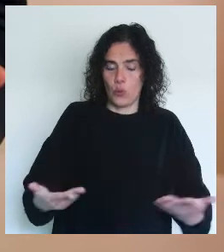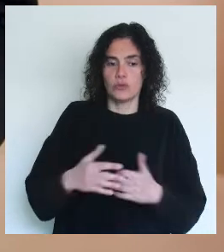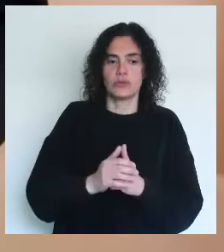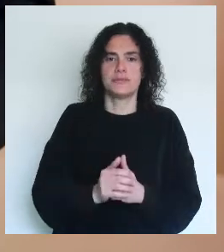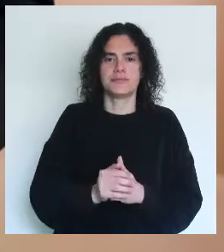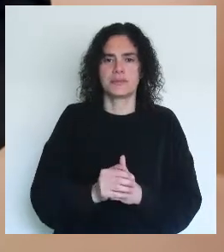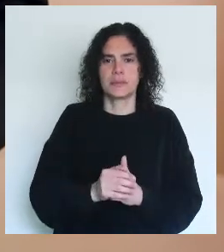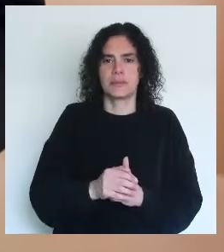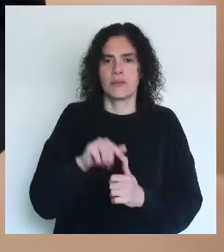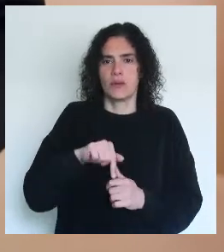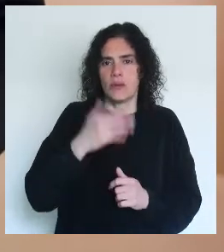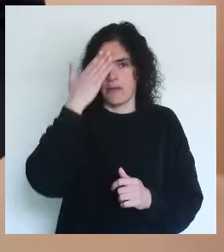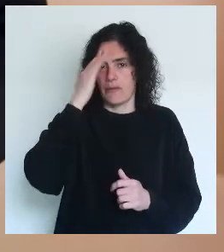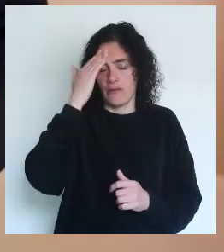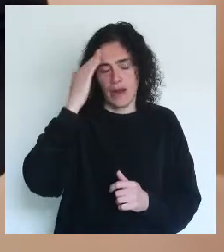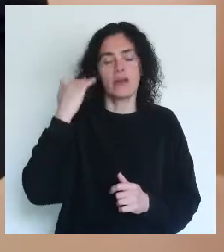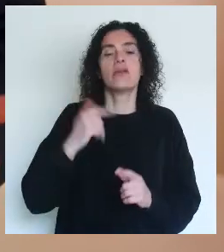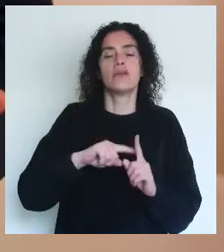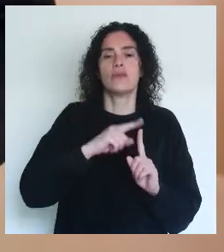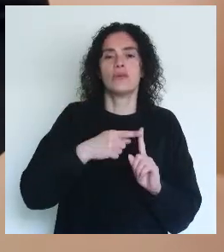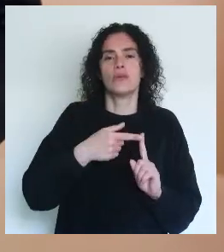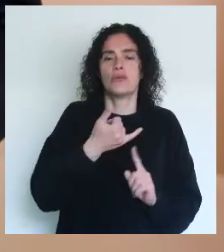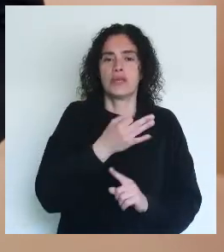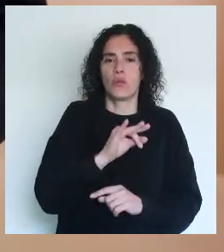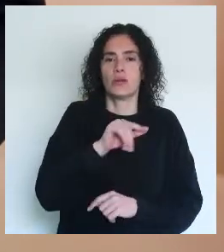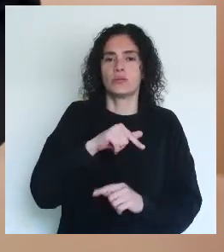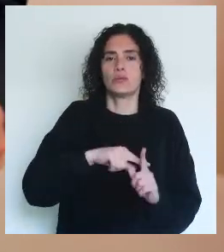today, we are February 24th,